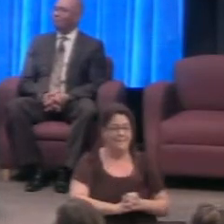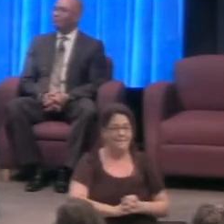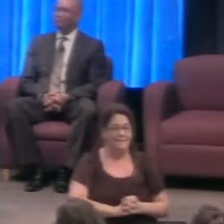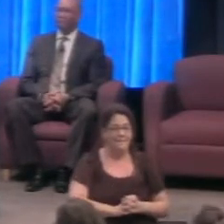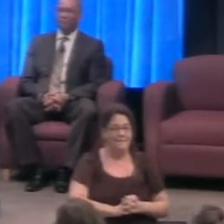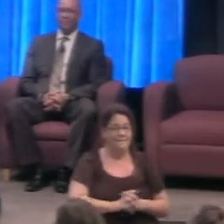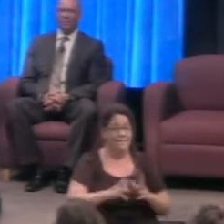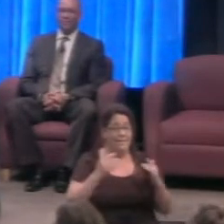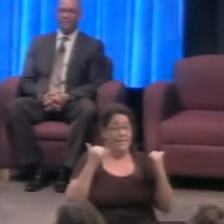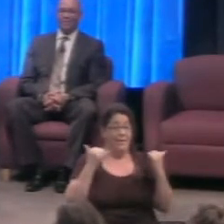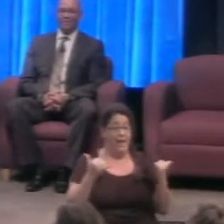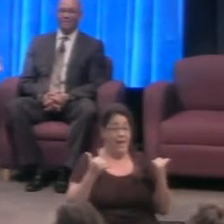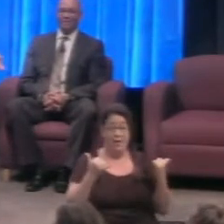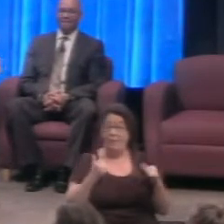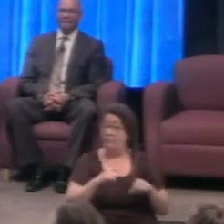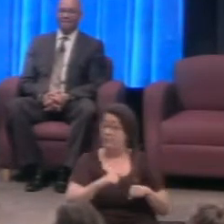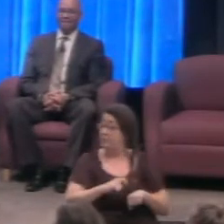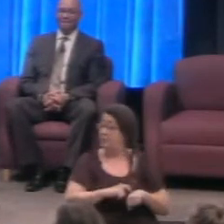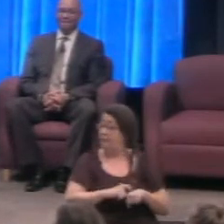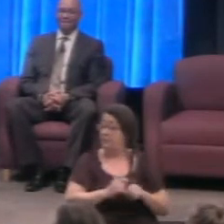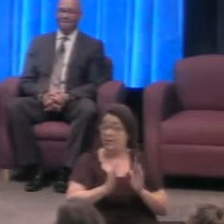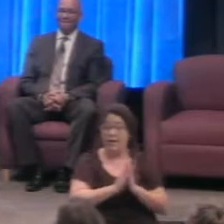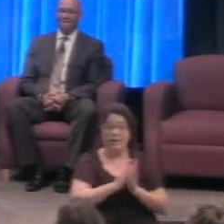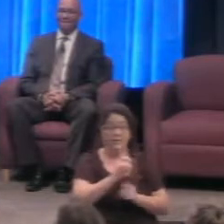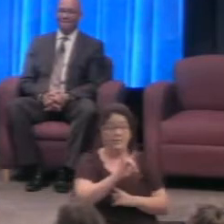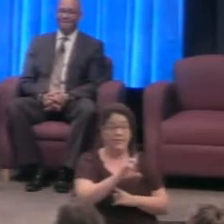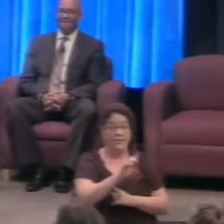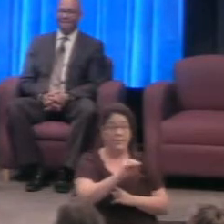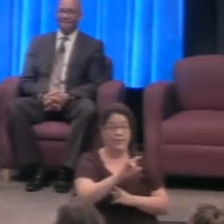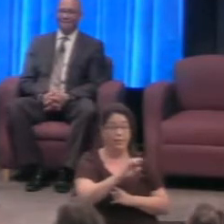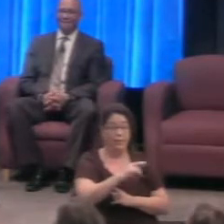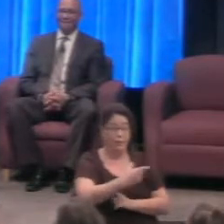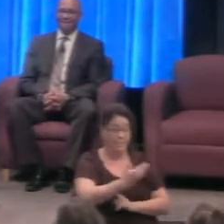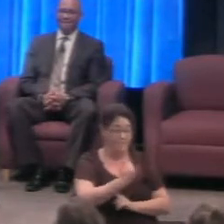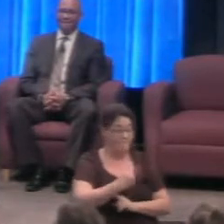At this time, I'd like to ask Mr. David Miller to come forward.